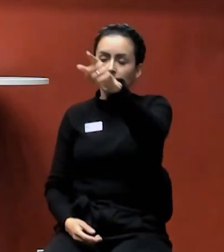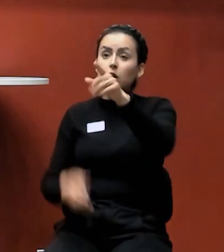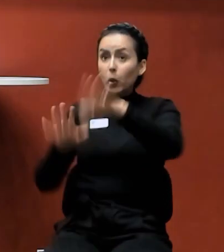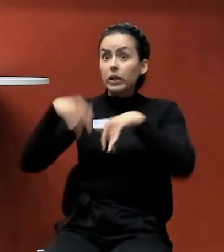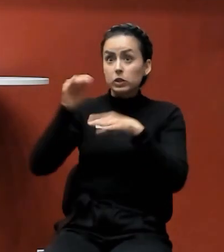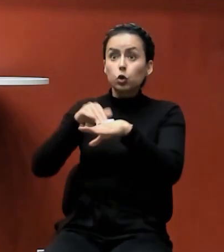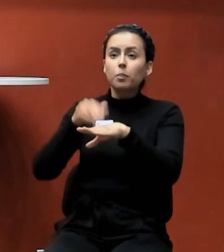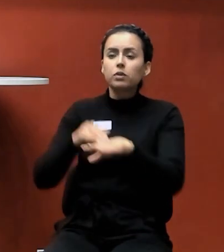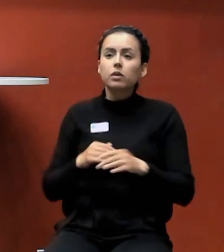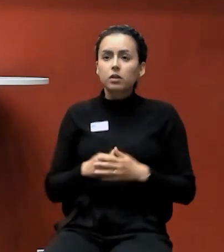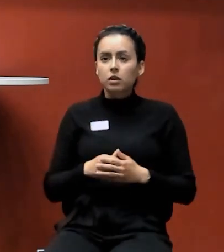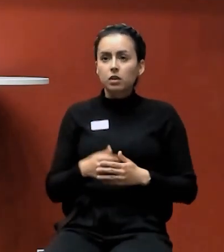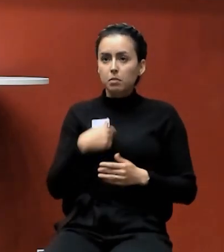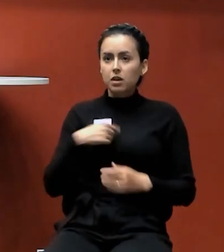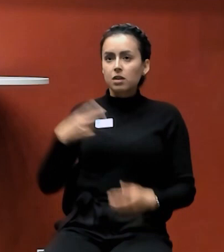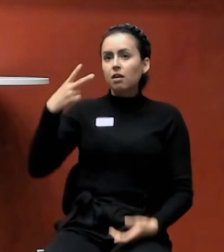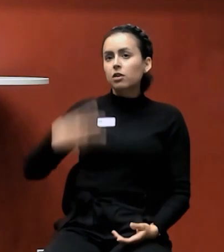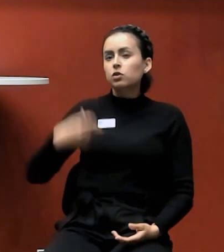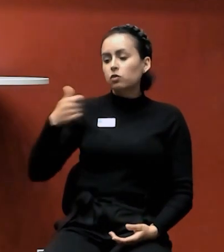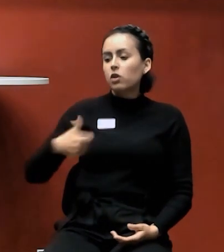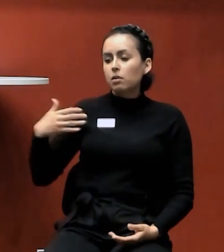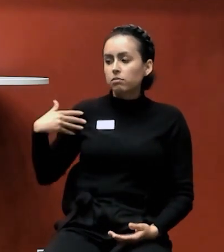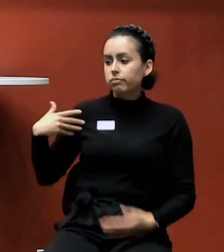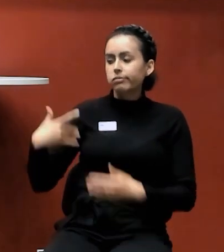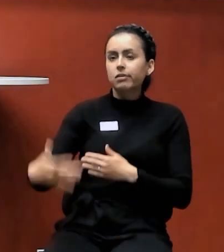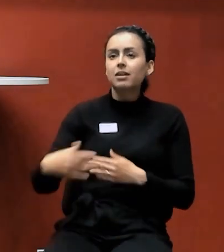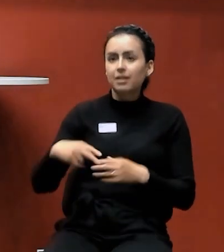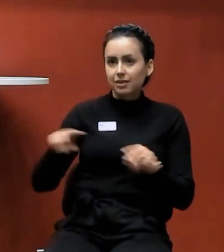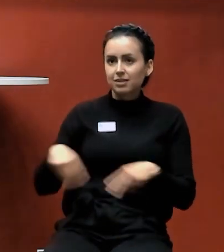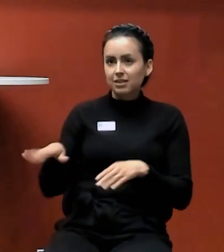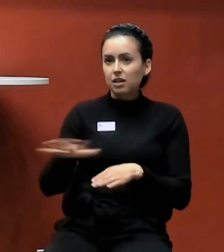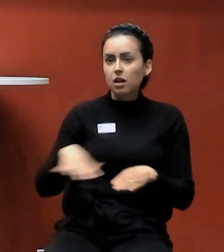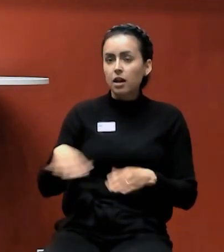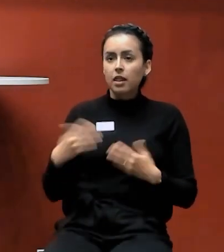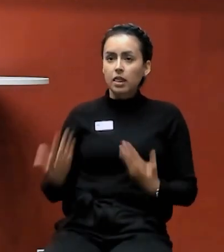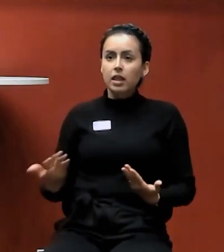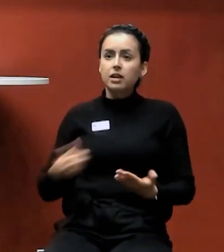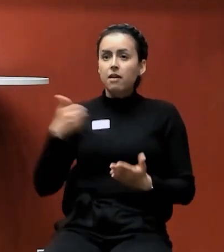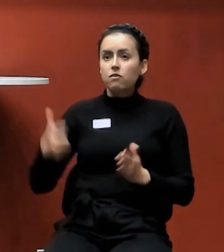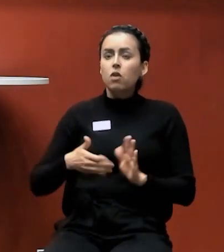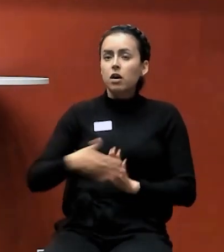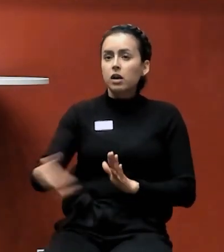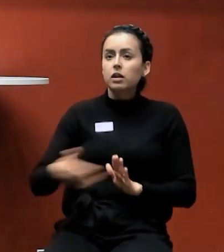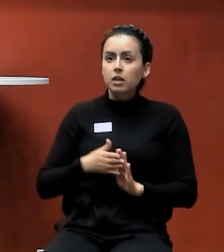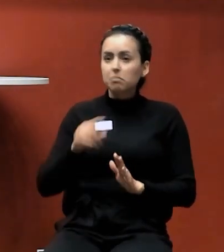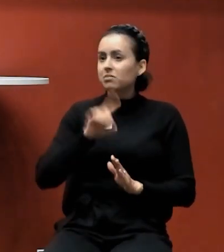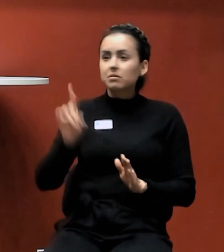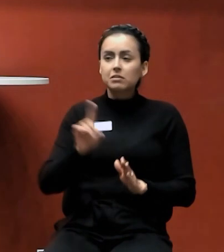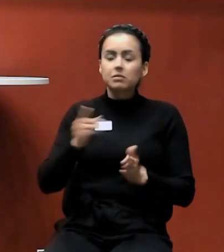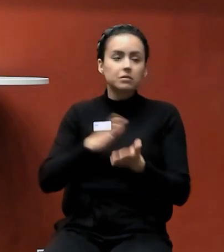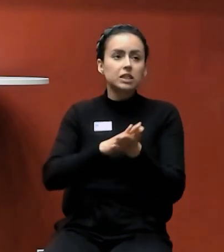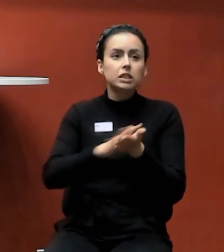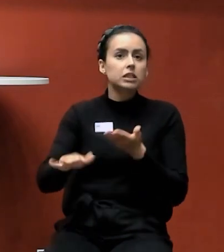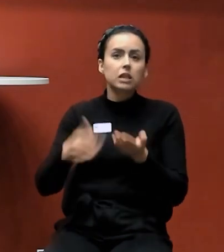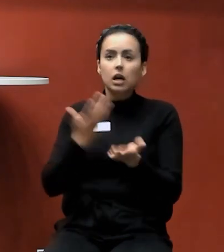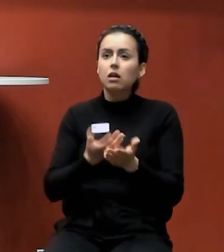For sure. Yeah. Can I say? Yes. I've been, like, 20 years in dance field, and I have, this year, for example, have gotten any money from anywhere.